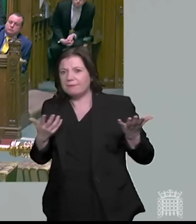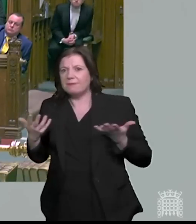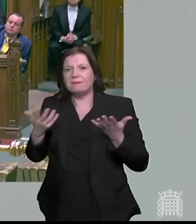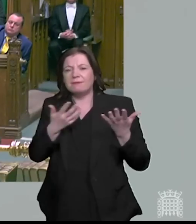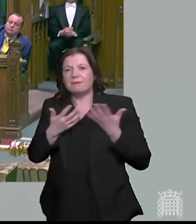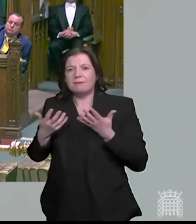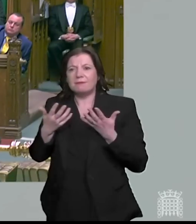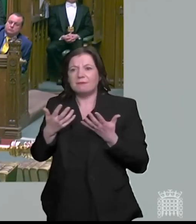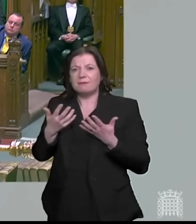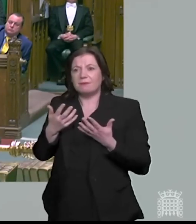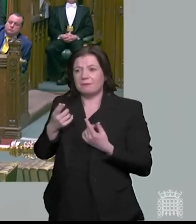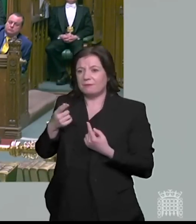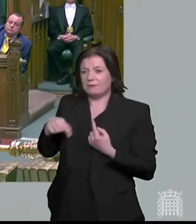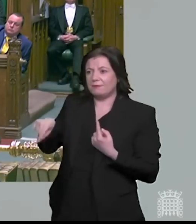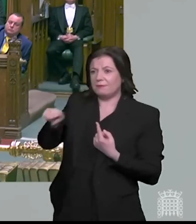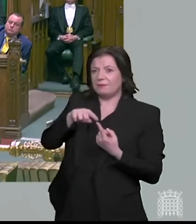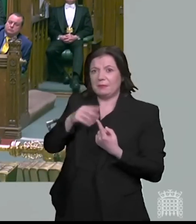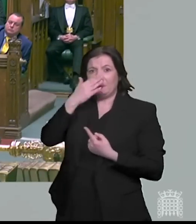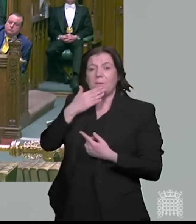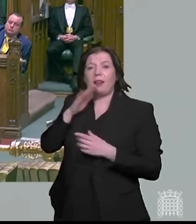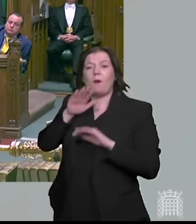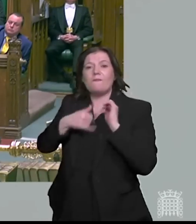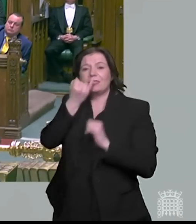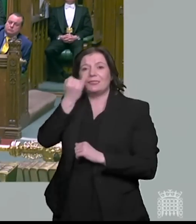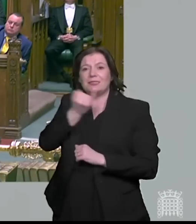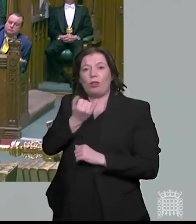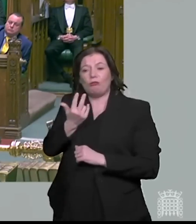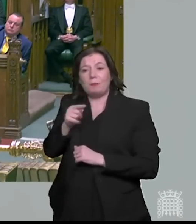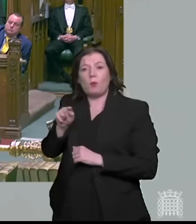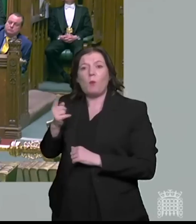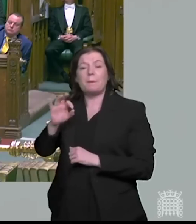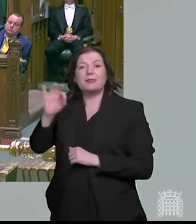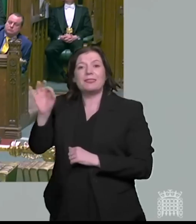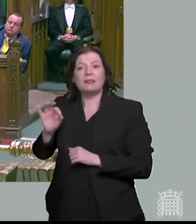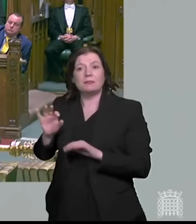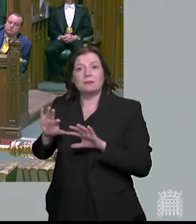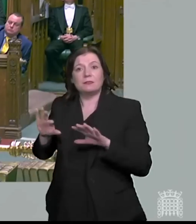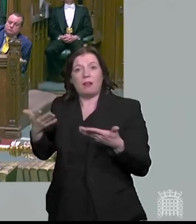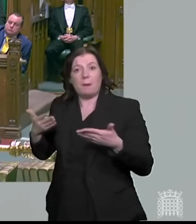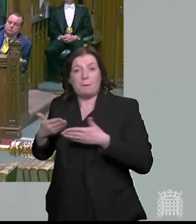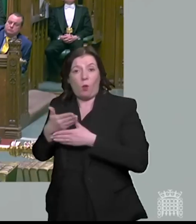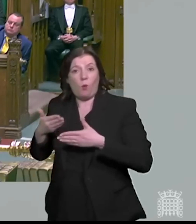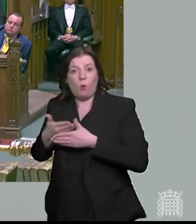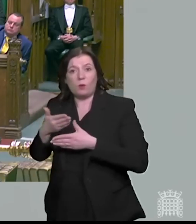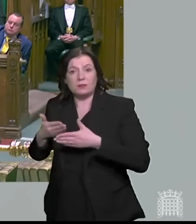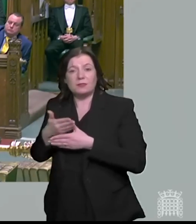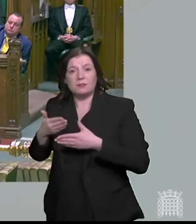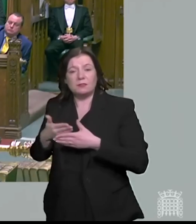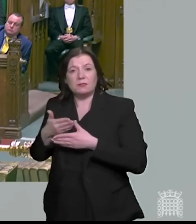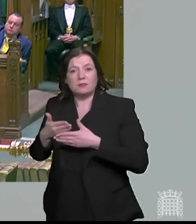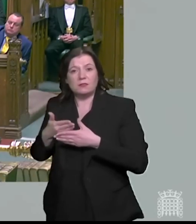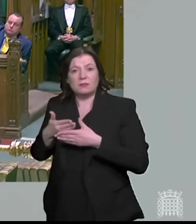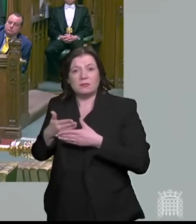with 16+ unemployment rate at 3.1%, unemployment rate at 3.1%,